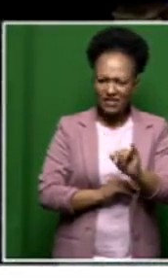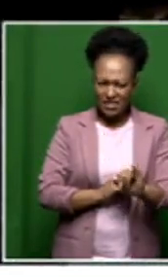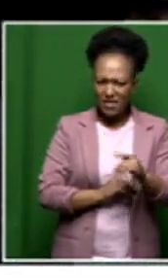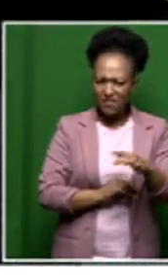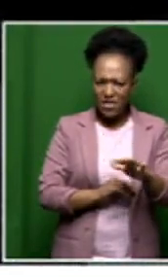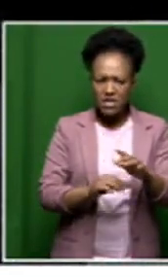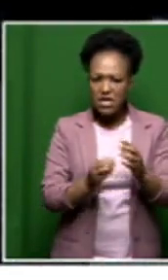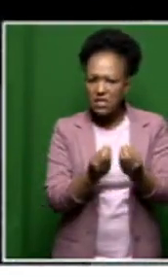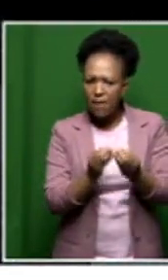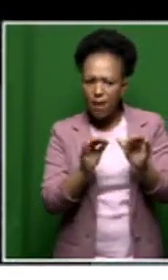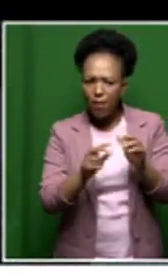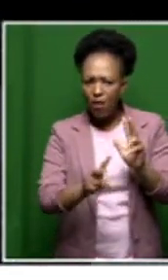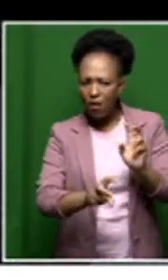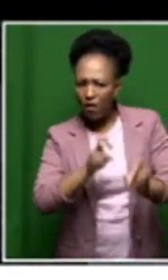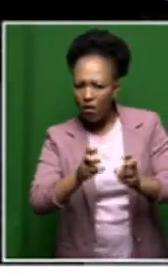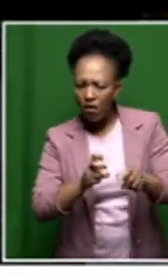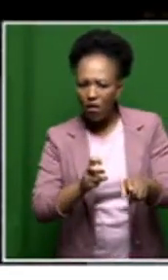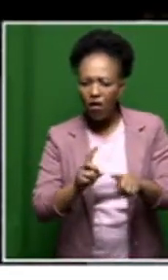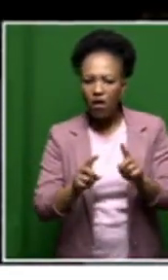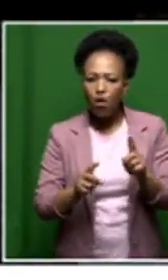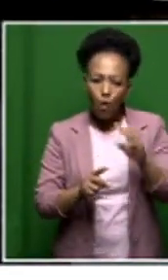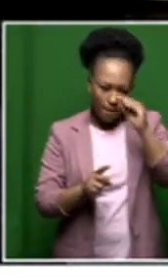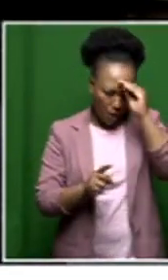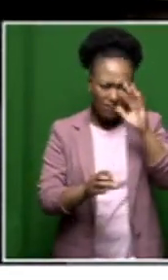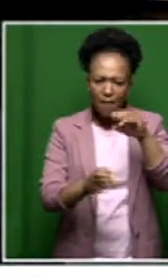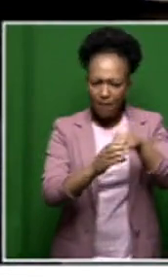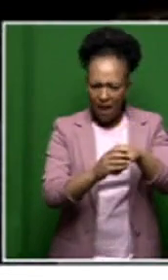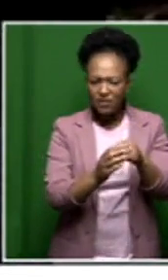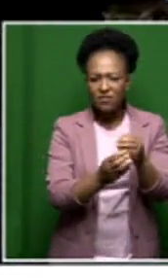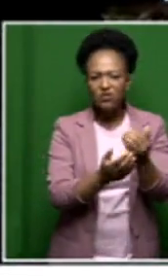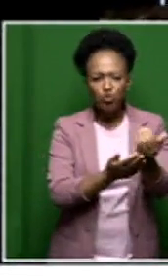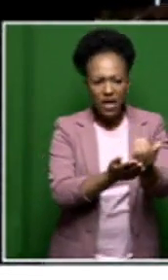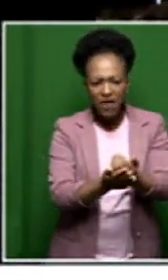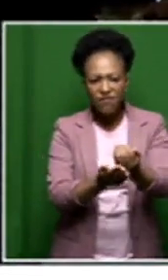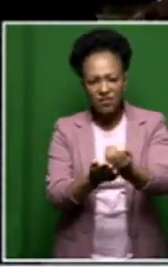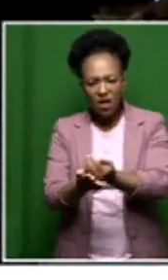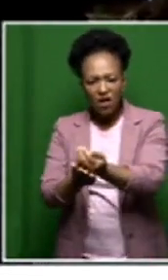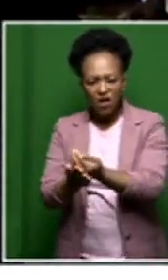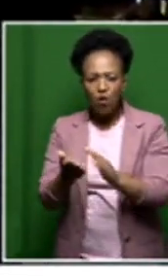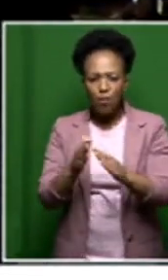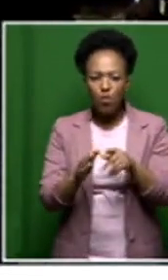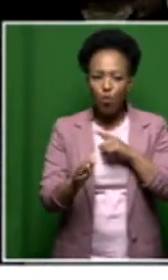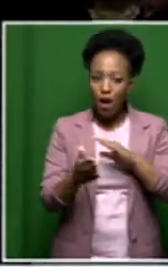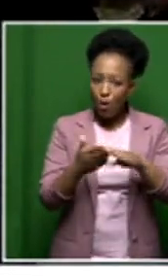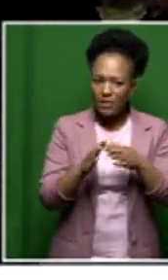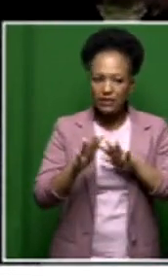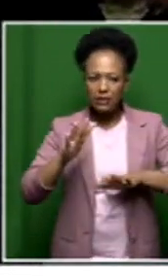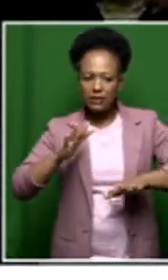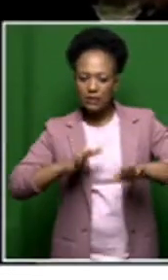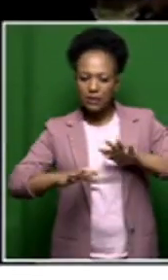Police were part of those who are trying to save and those communities who were affected